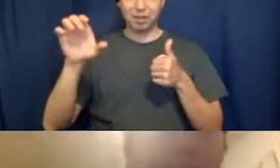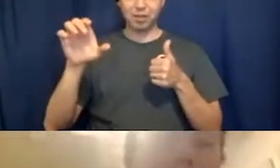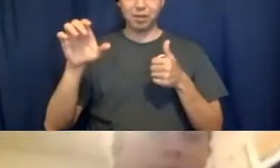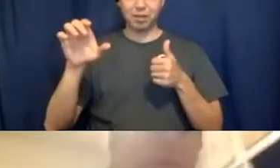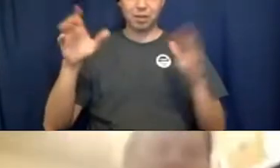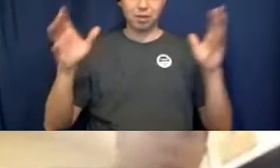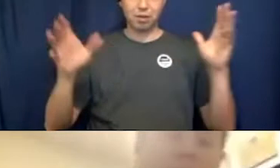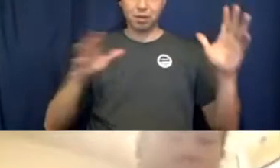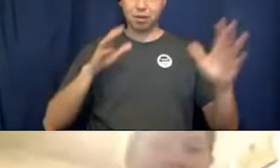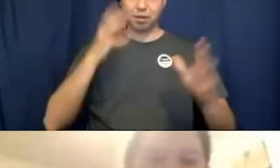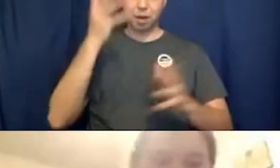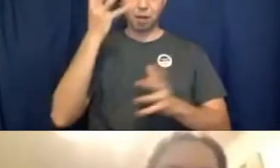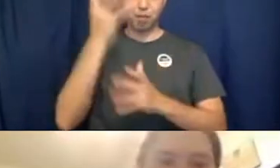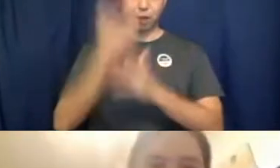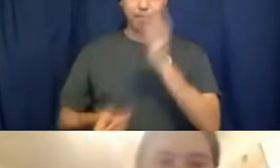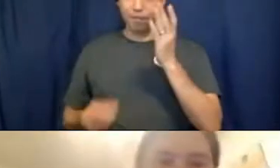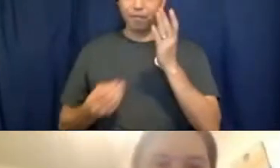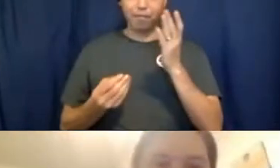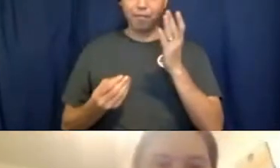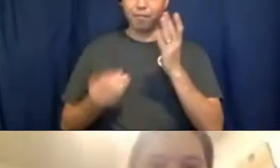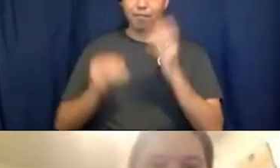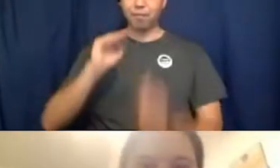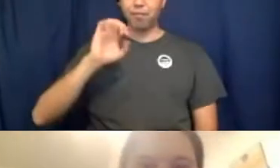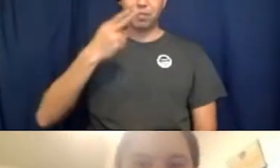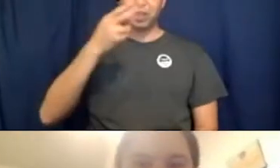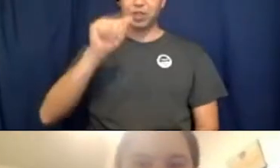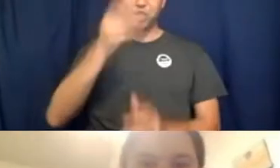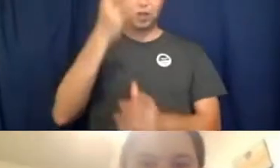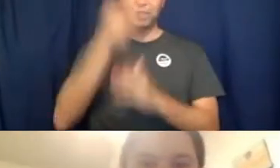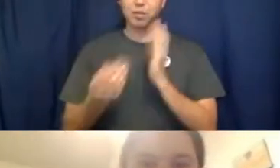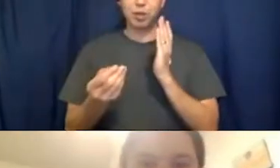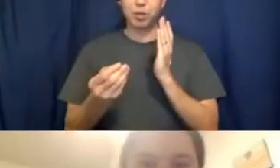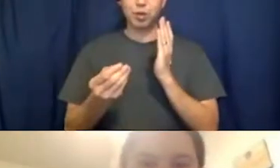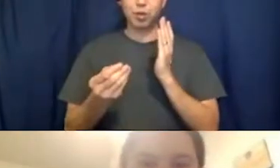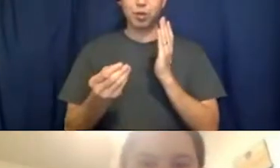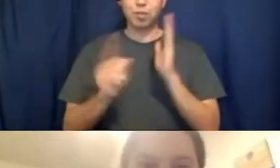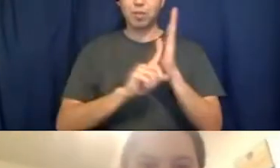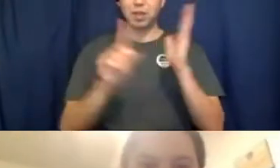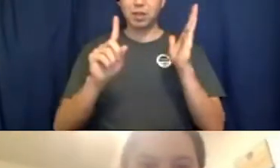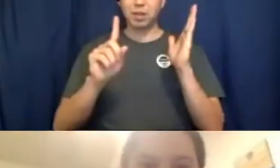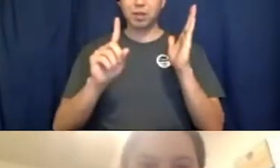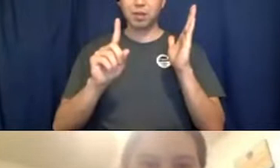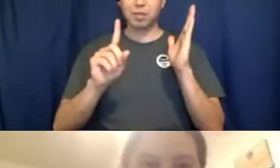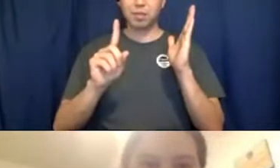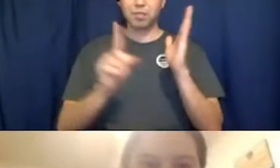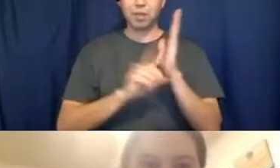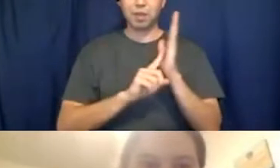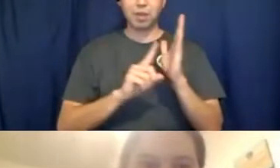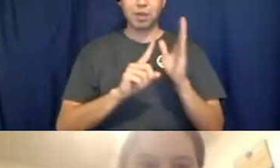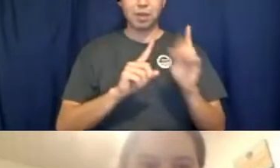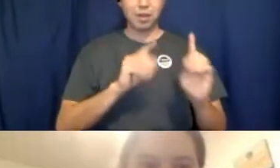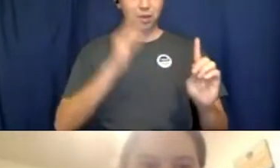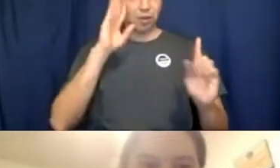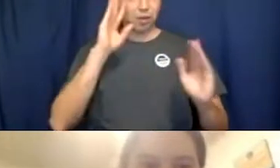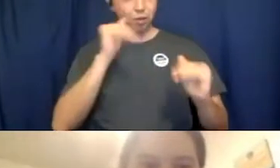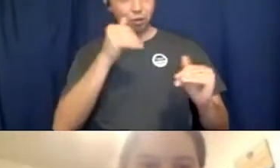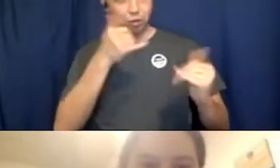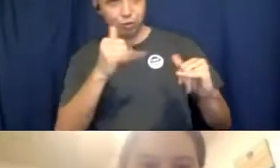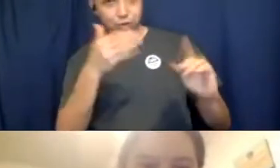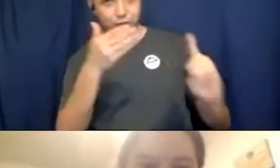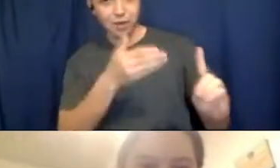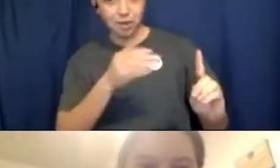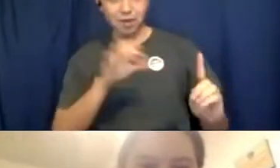get it don't at any restaurant. Your house? Well, it's good. Thank you very much. Thank